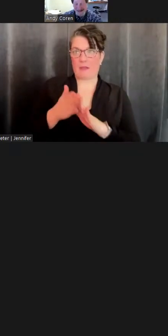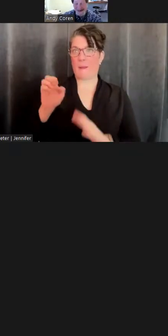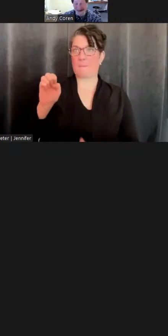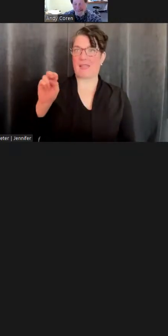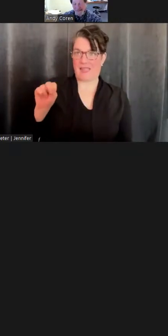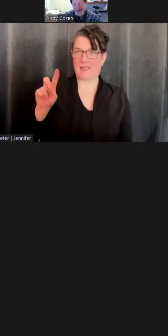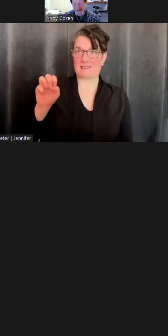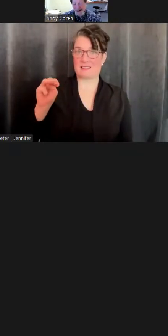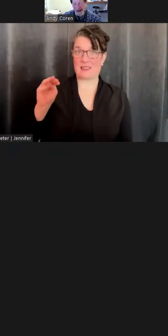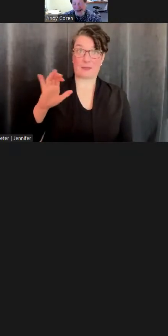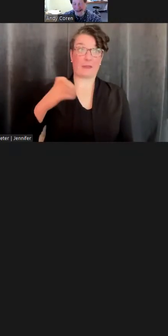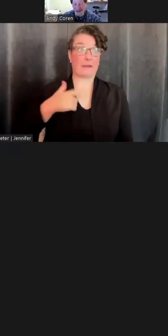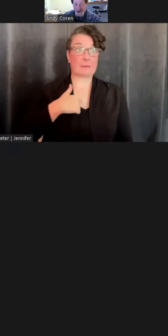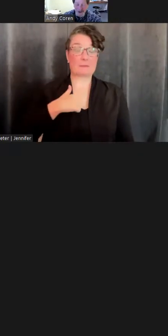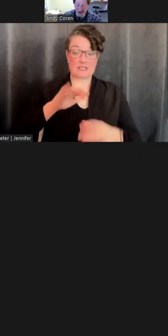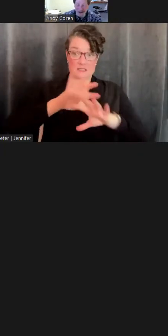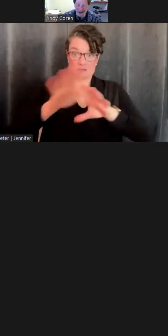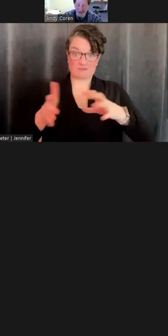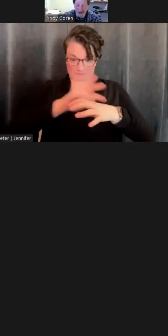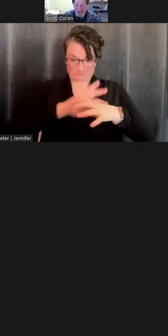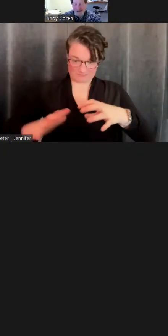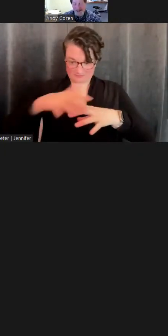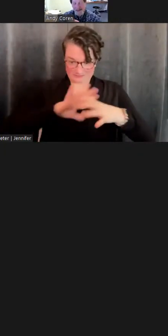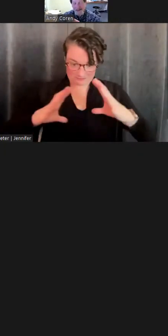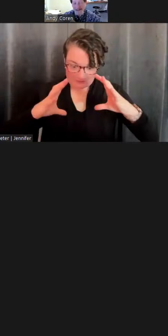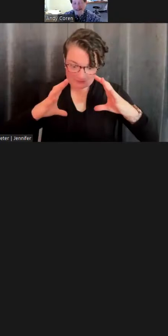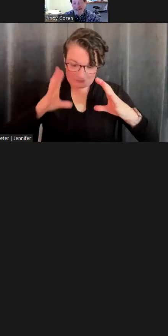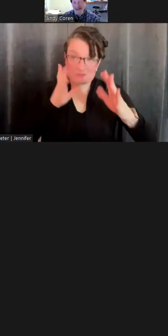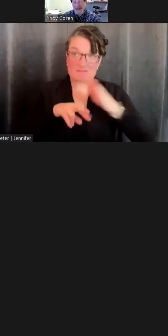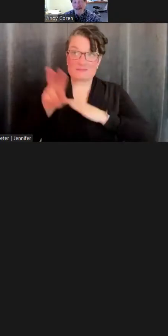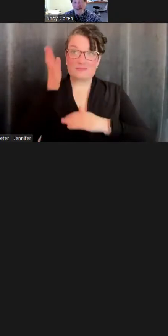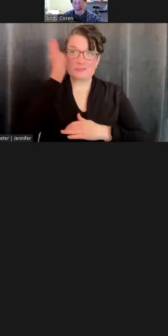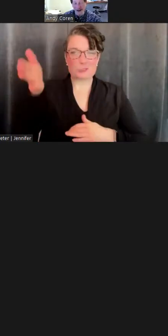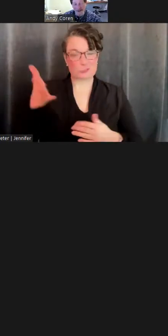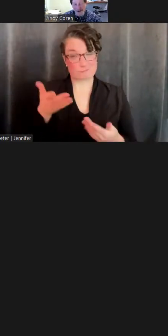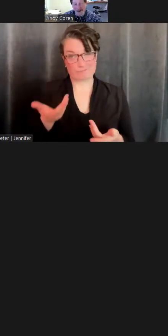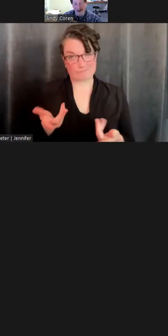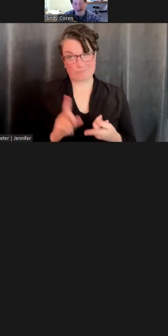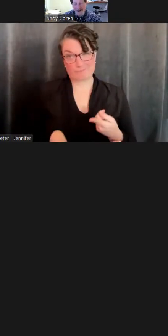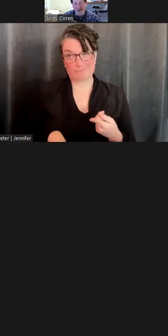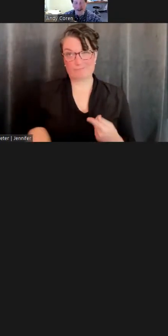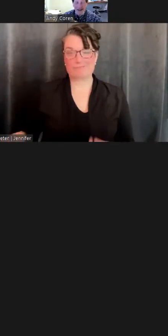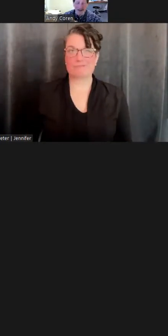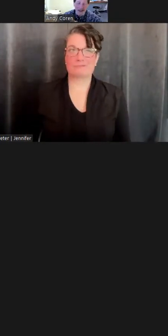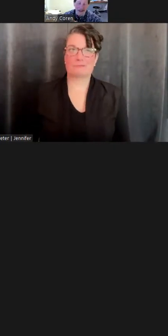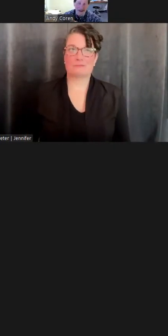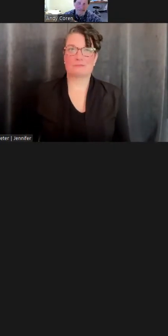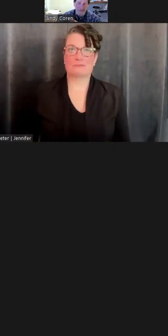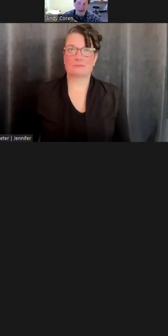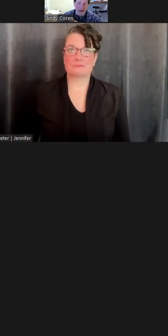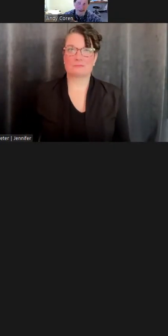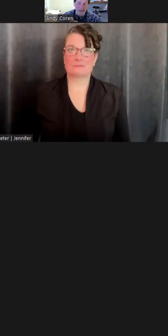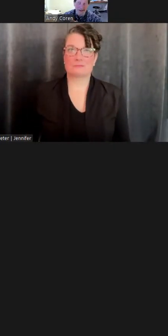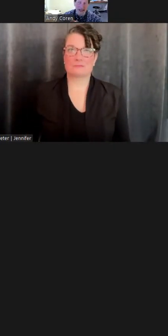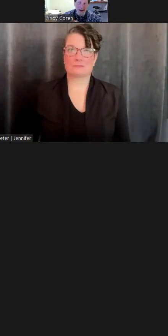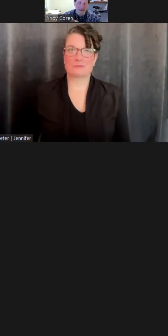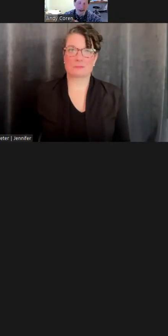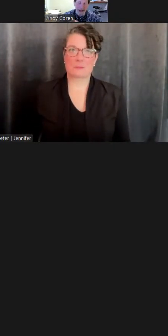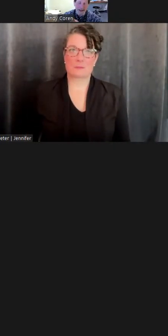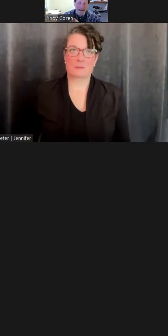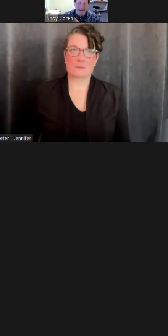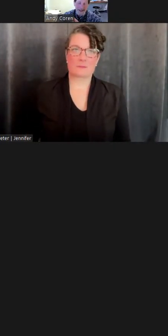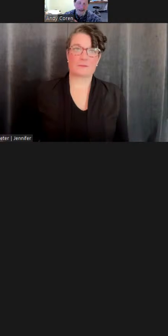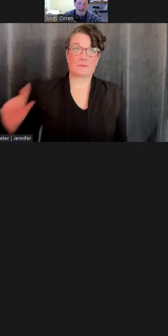you, but I think what I would say is this: the governor, the public